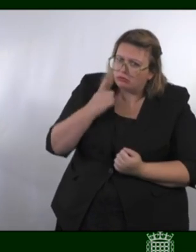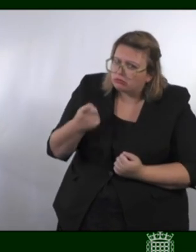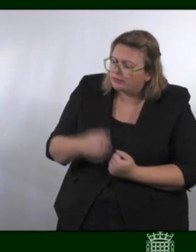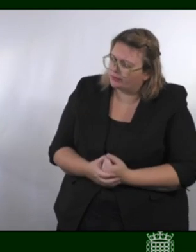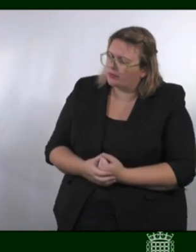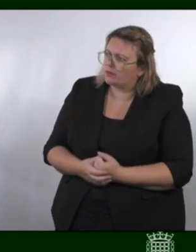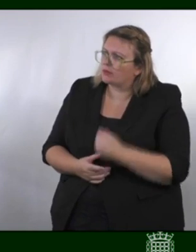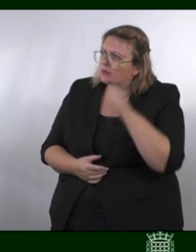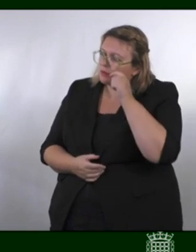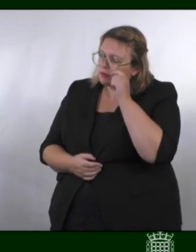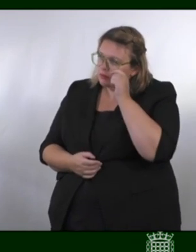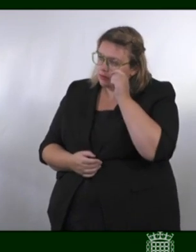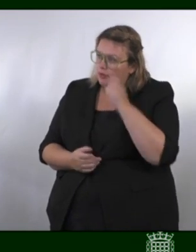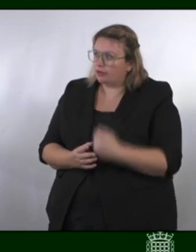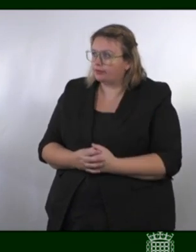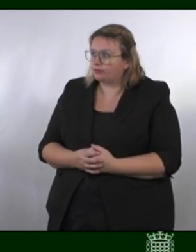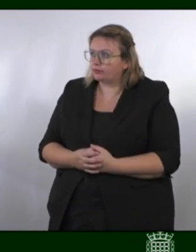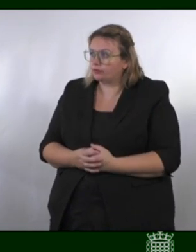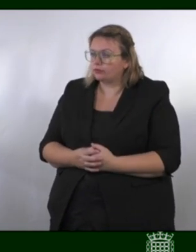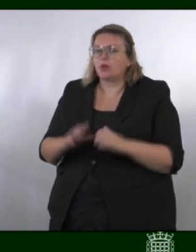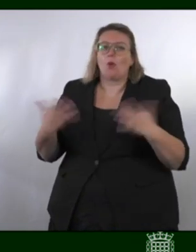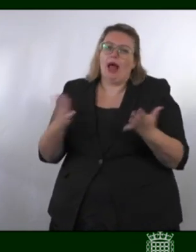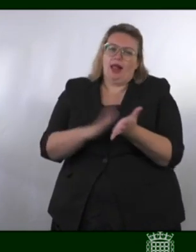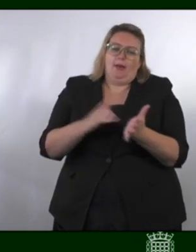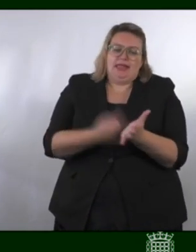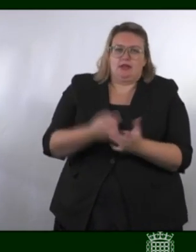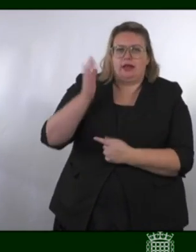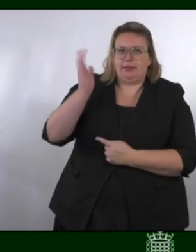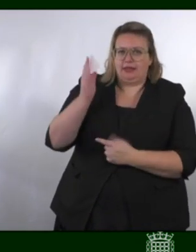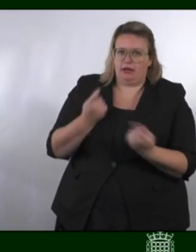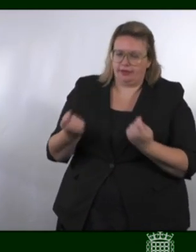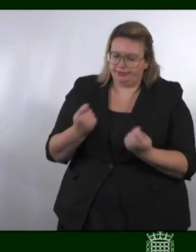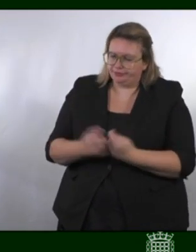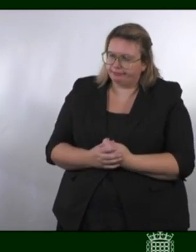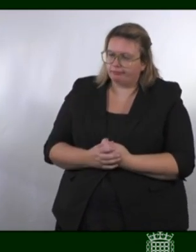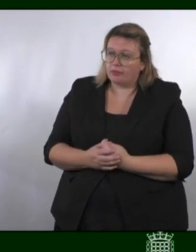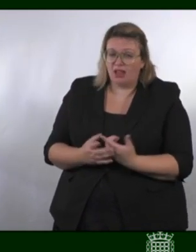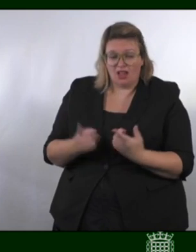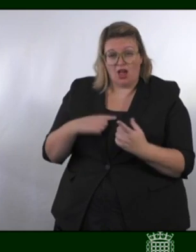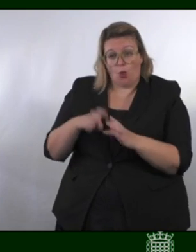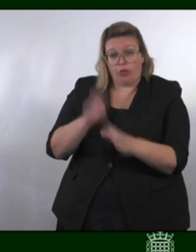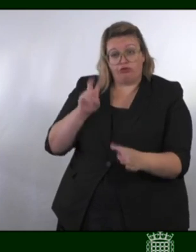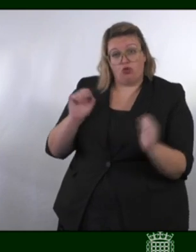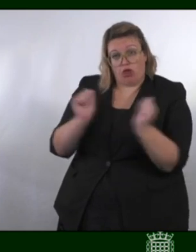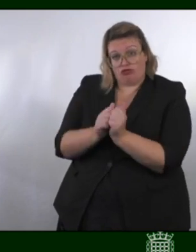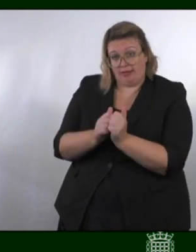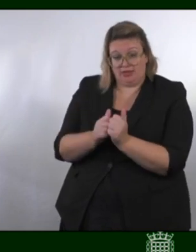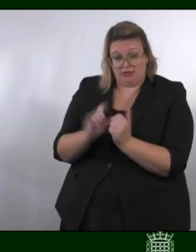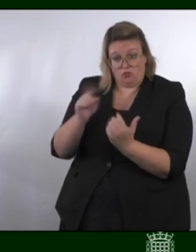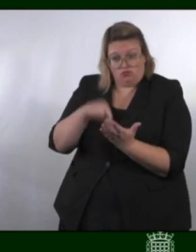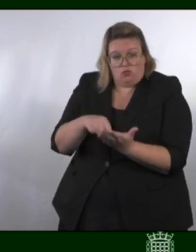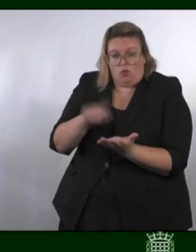Mr. Speaker, whatever the effect of the withdrawal agreement, I can certainly assure her that